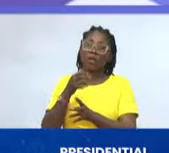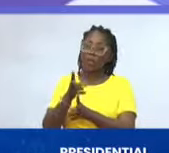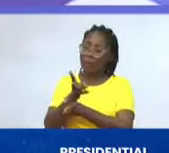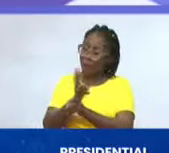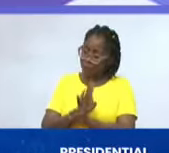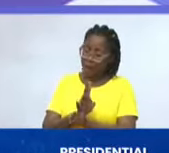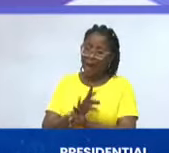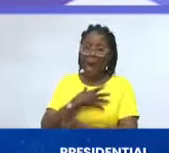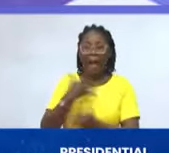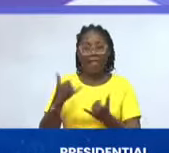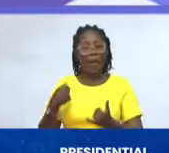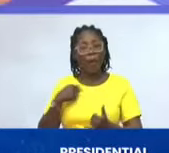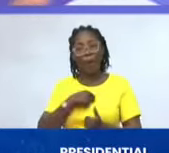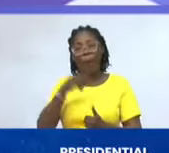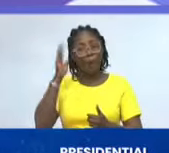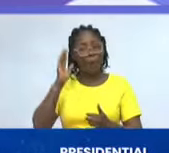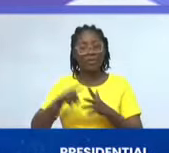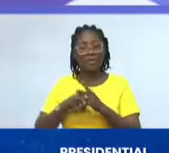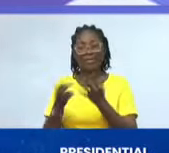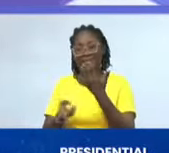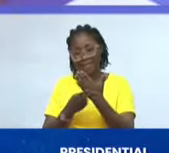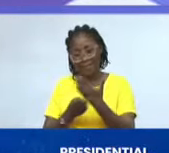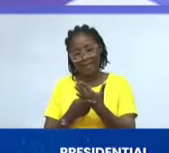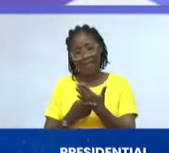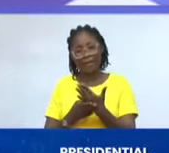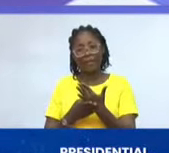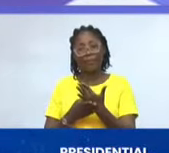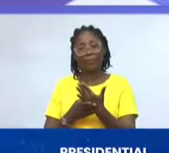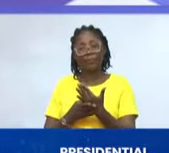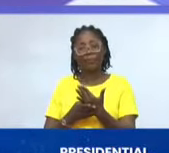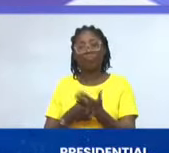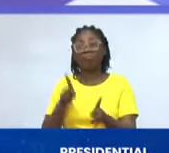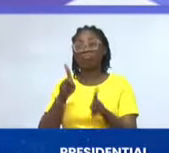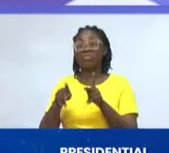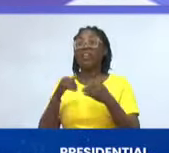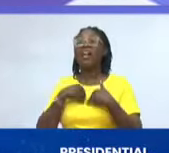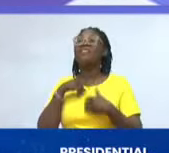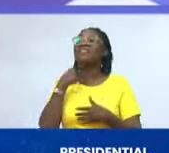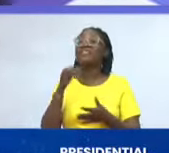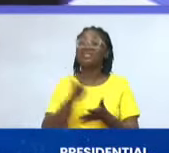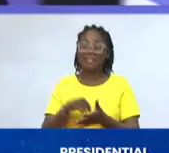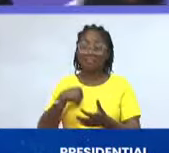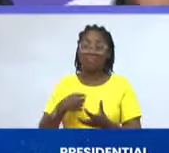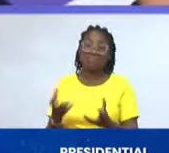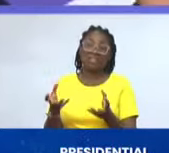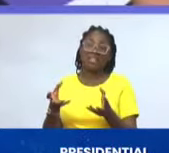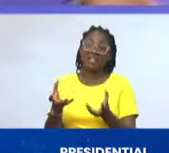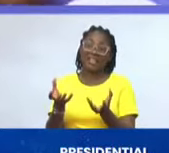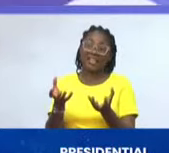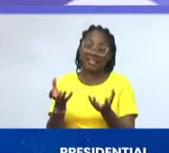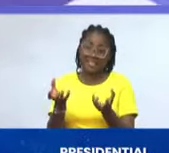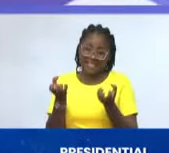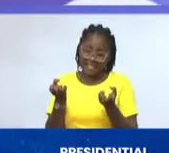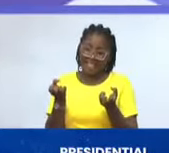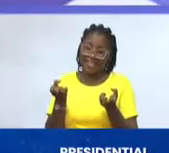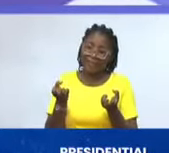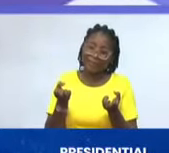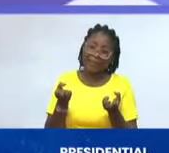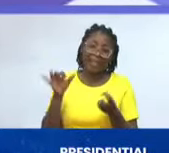people talking about, they have said it, every candidate have said, I'm stingy. They didn't know that investment and